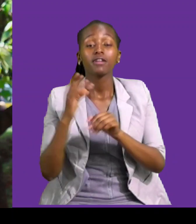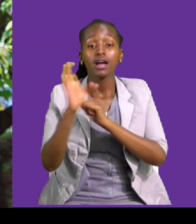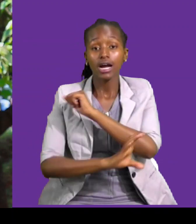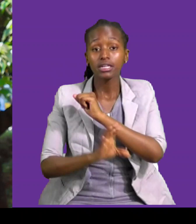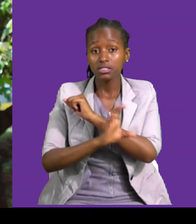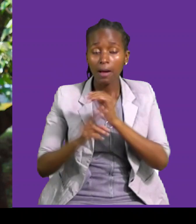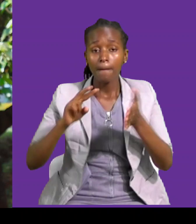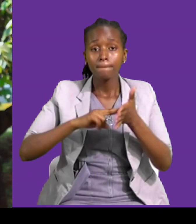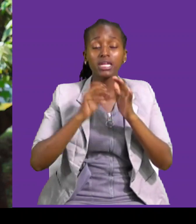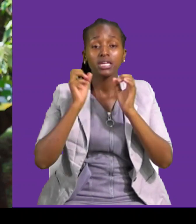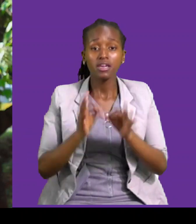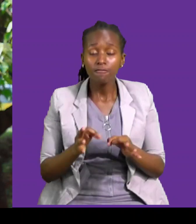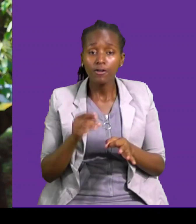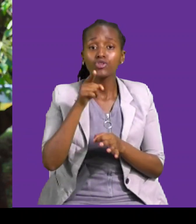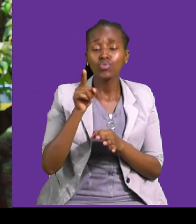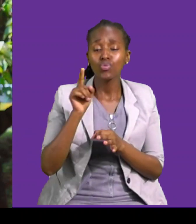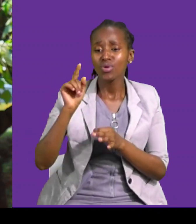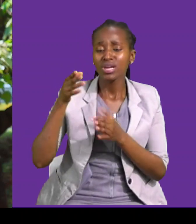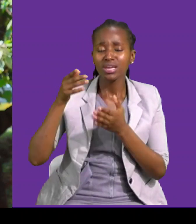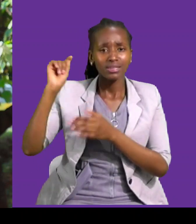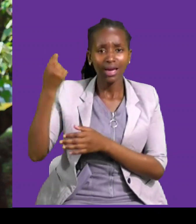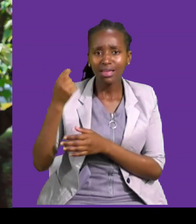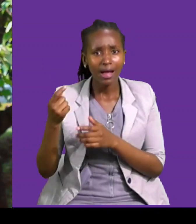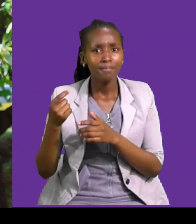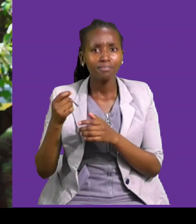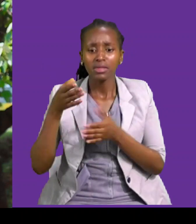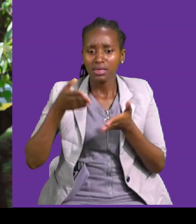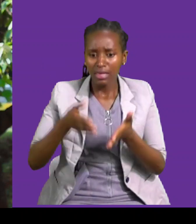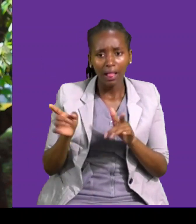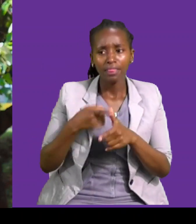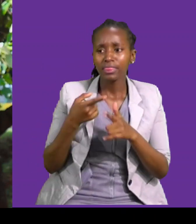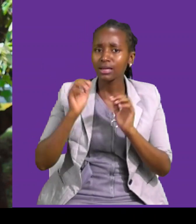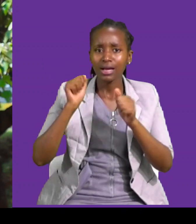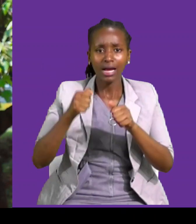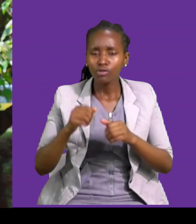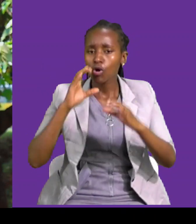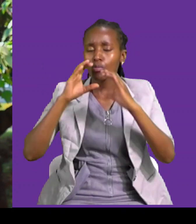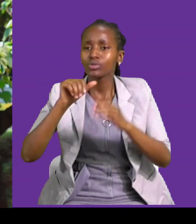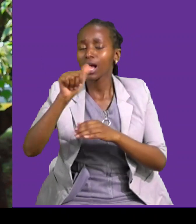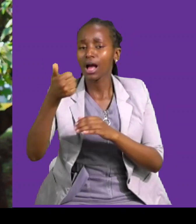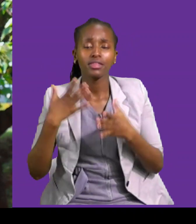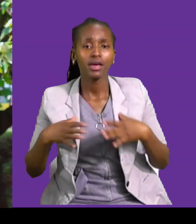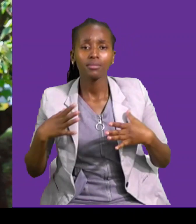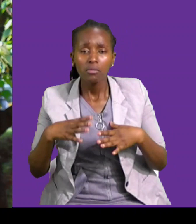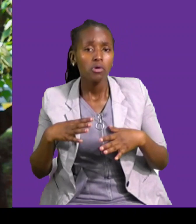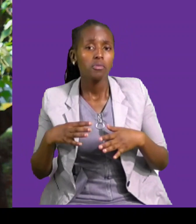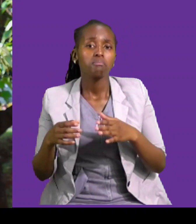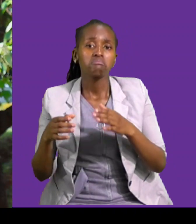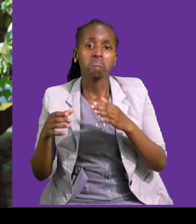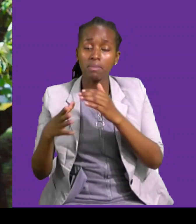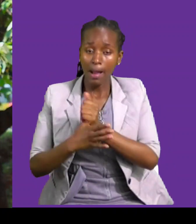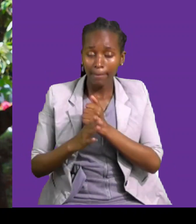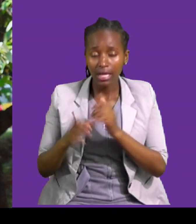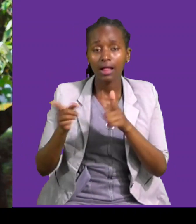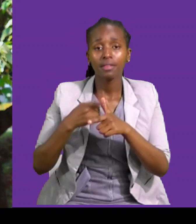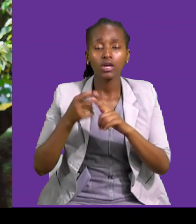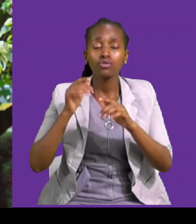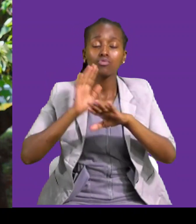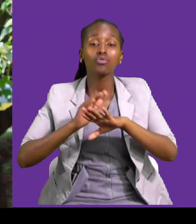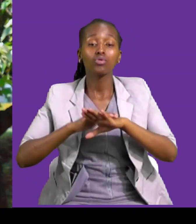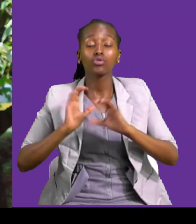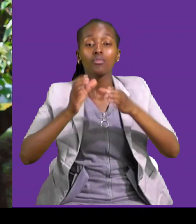can reach out to local Amld Africa ambassadors and have a kind of sense of community. So that's what we mean with democratizing machine learning in